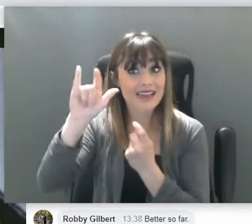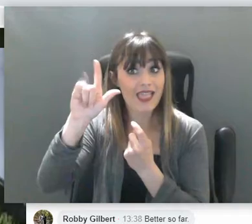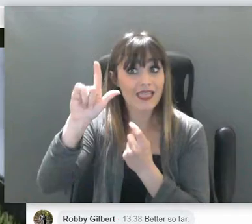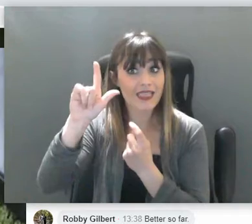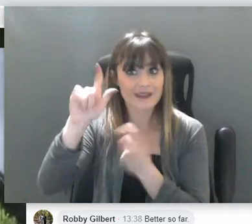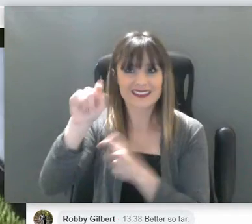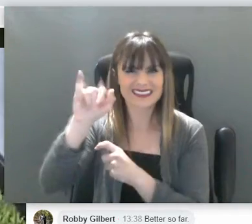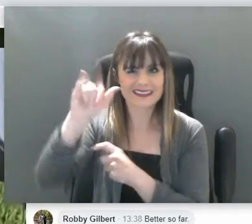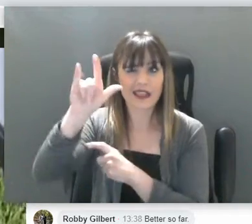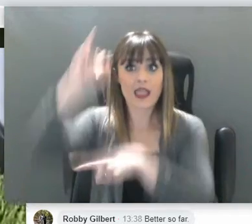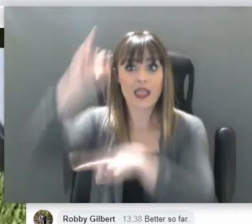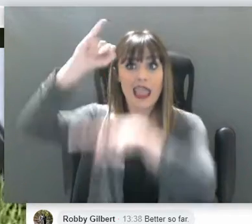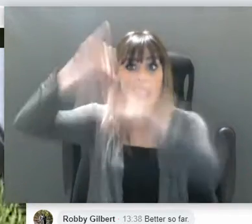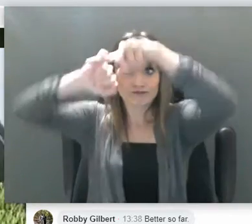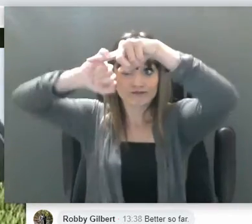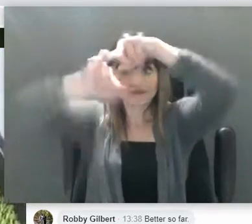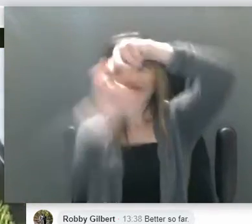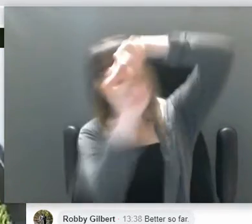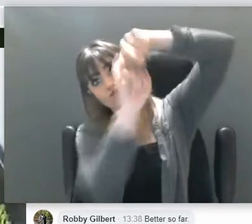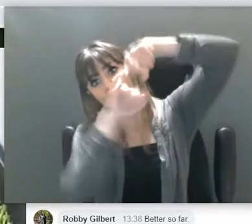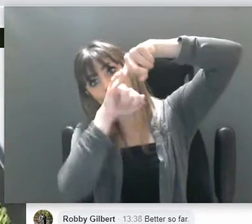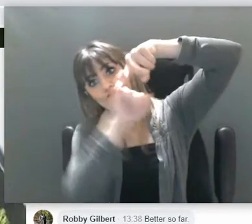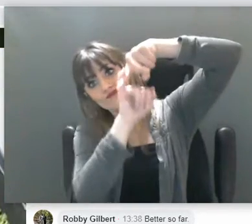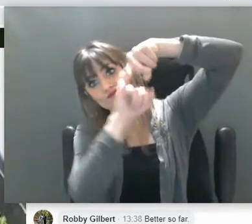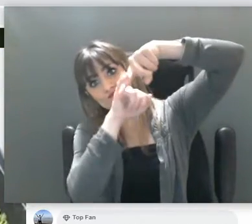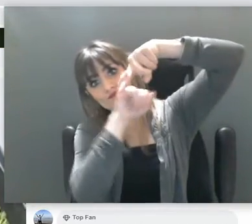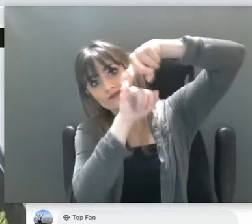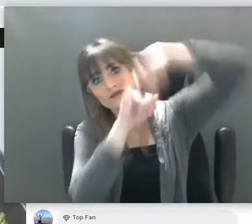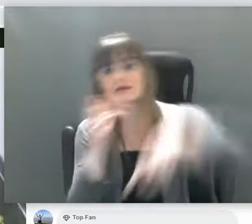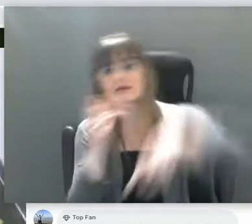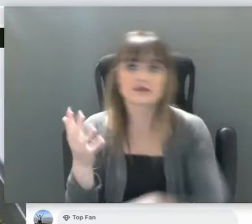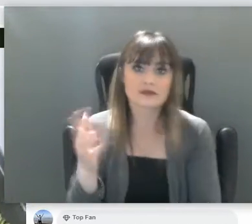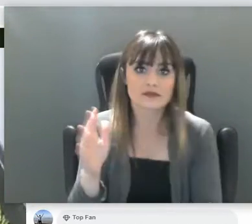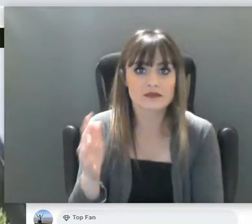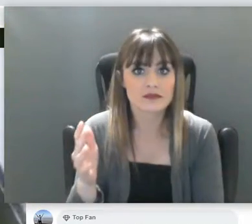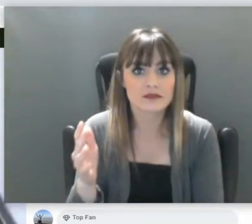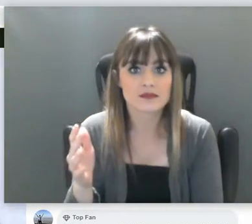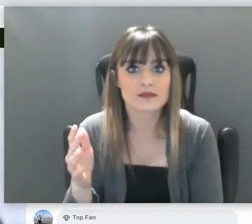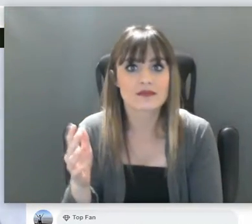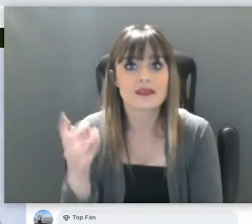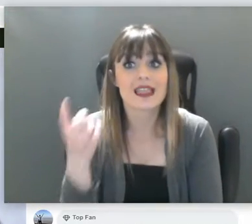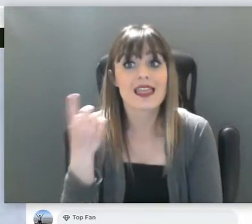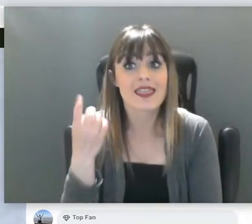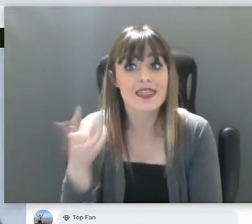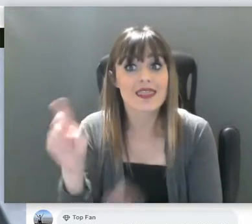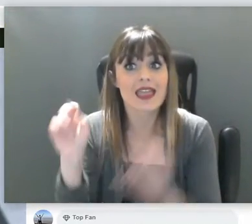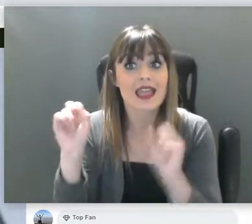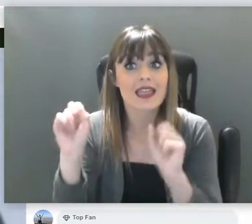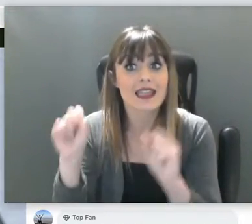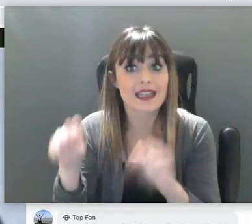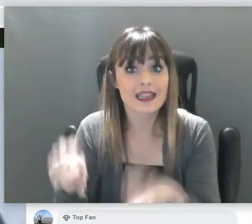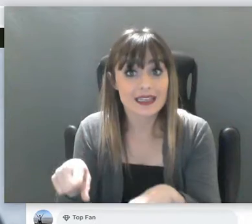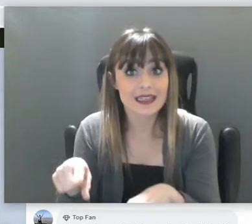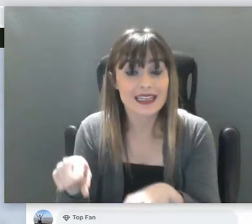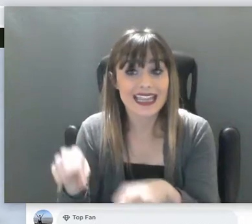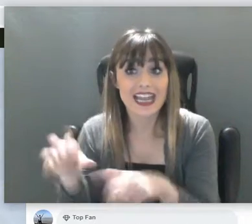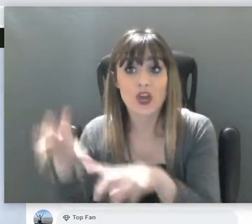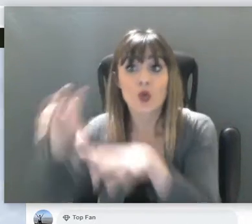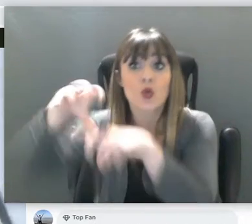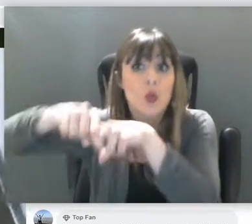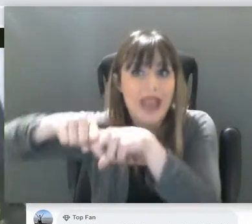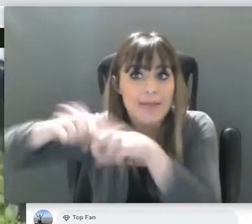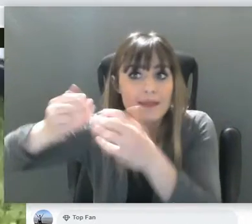Excellent question. So they're like semi-prehensile, and that prehensile word means that they can grip things with their tail, like you often see in a